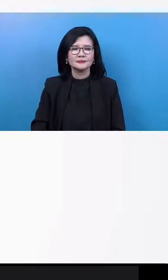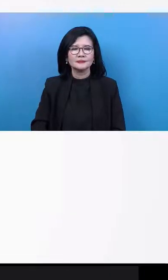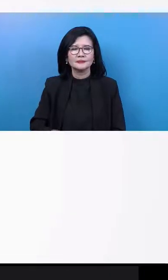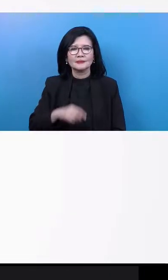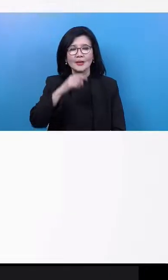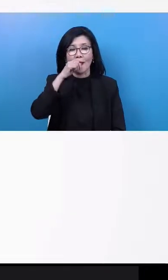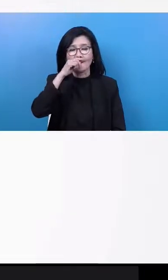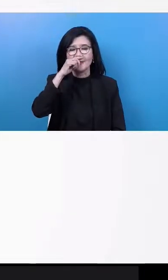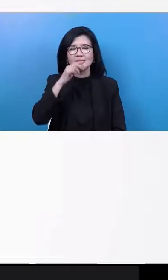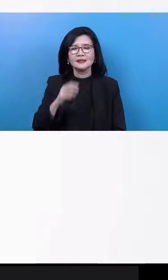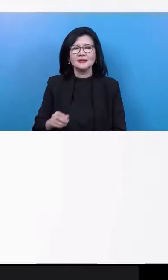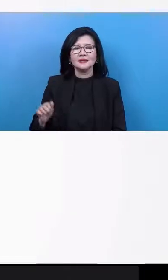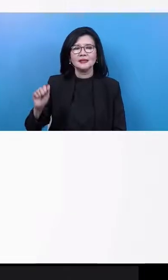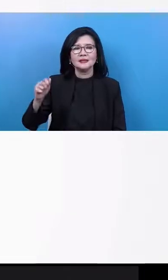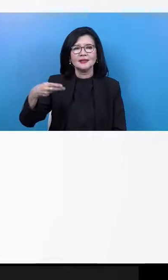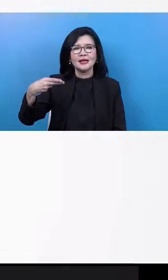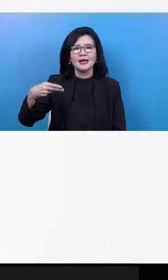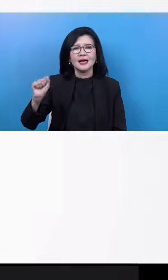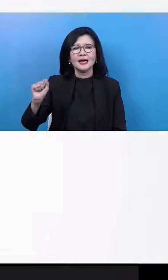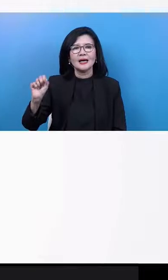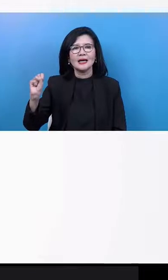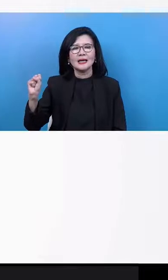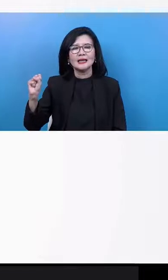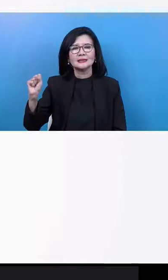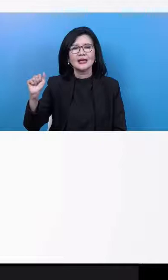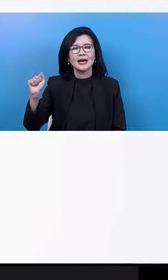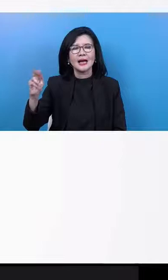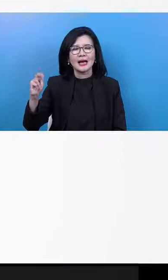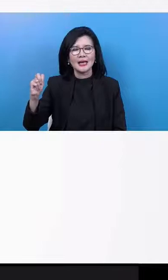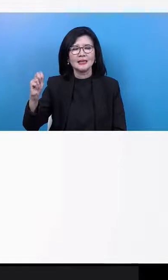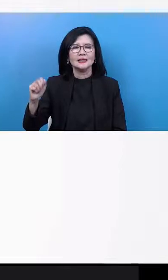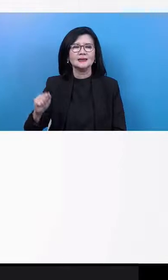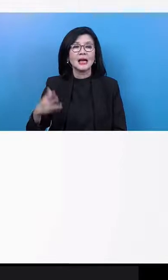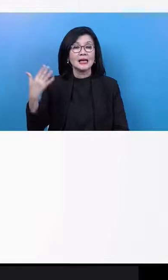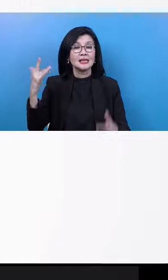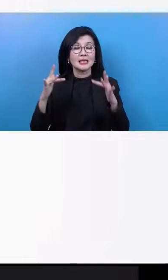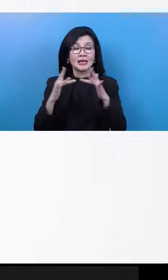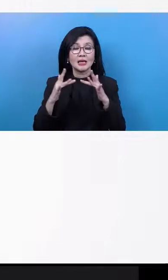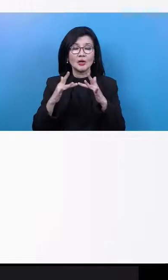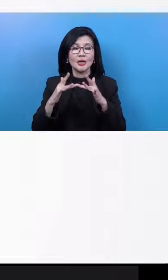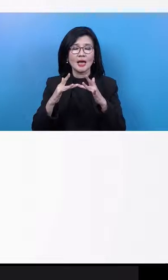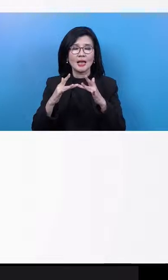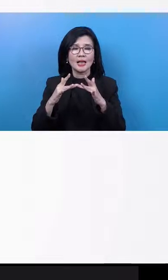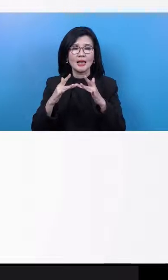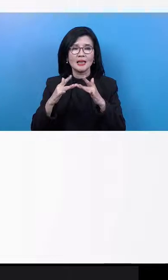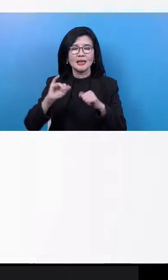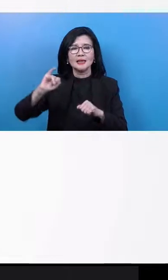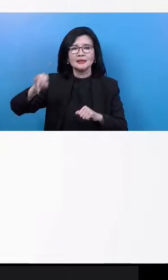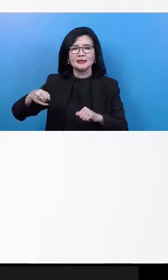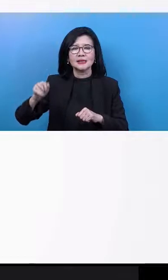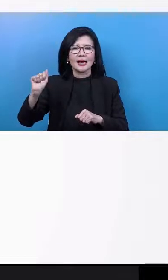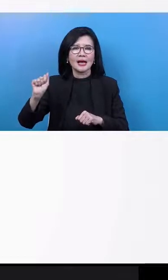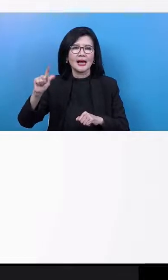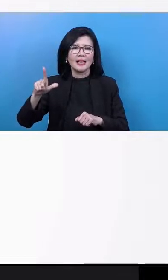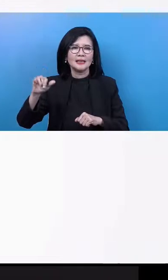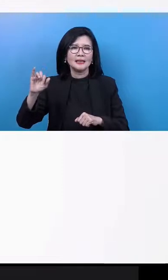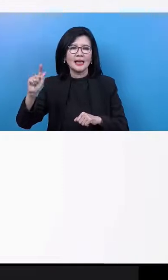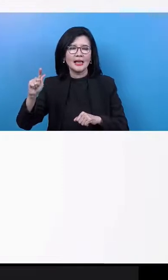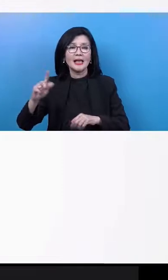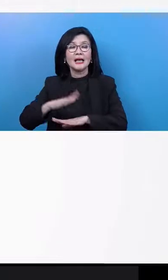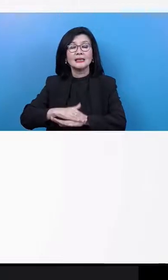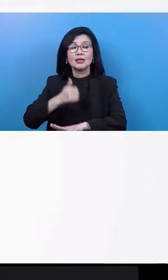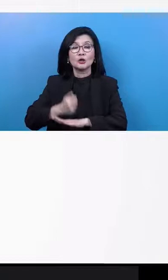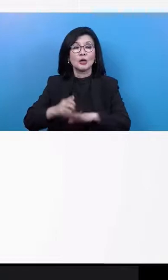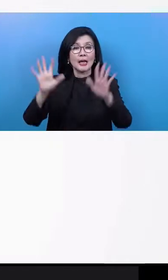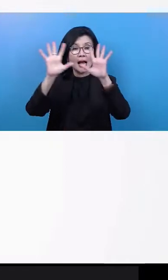from Dr. Jalil from the Asean Directorate. Then the third person we will hear